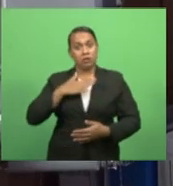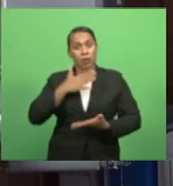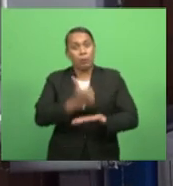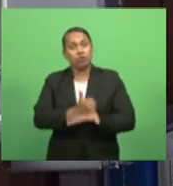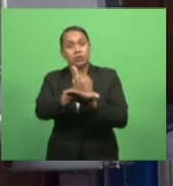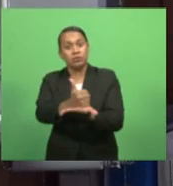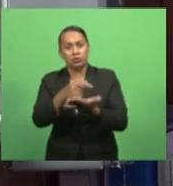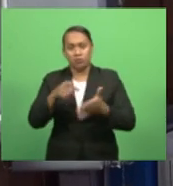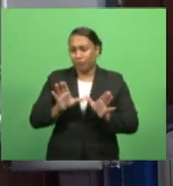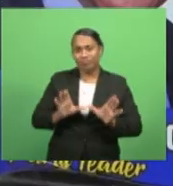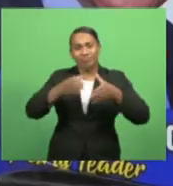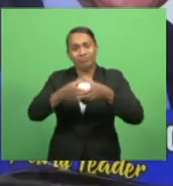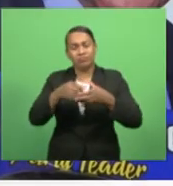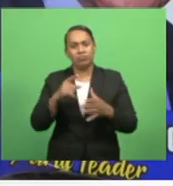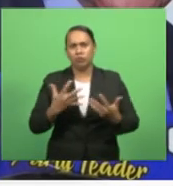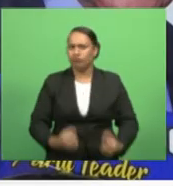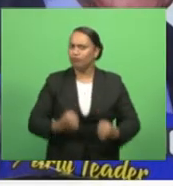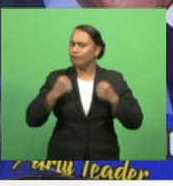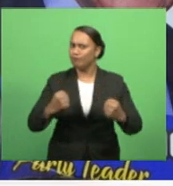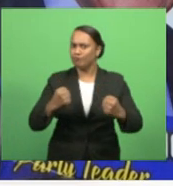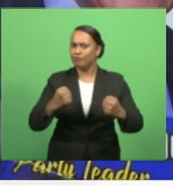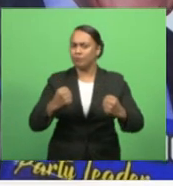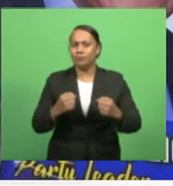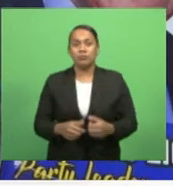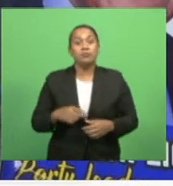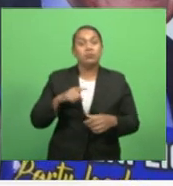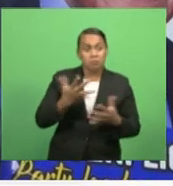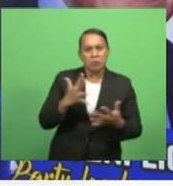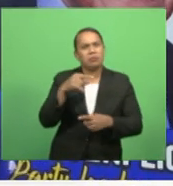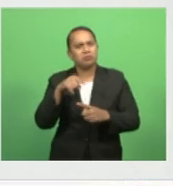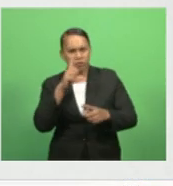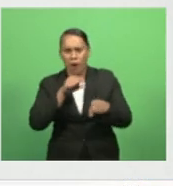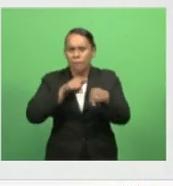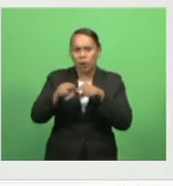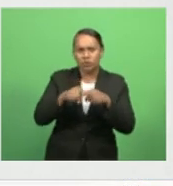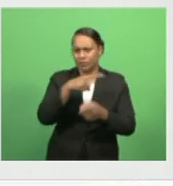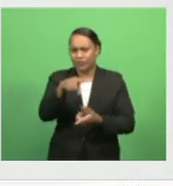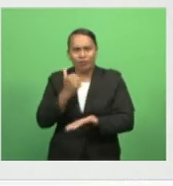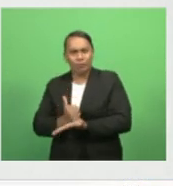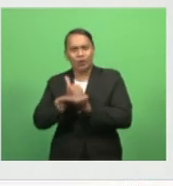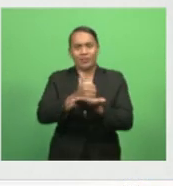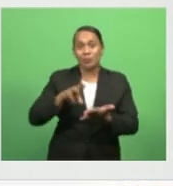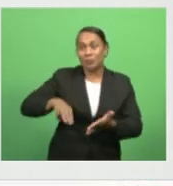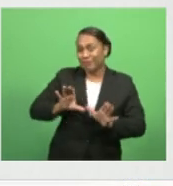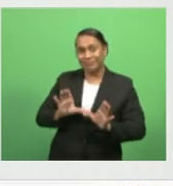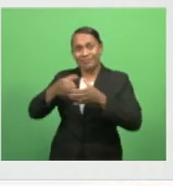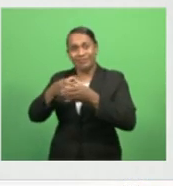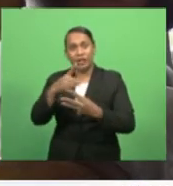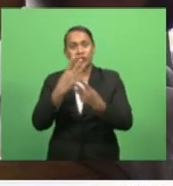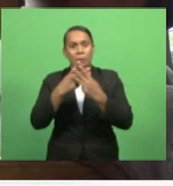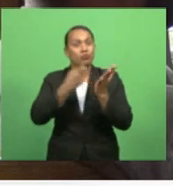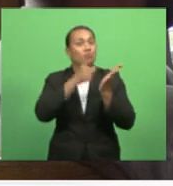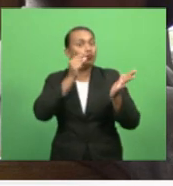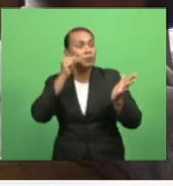within the party, is now stronger. While he may have the backing of the majority of party members, Rambuka is mindful that his public image is